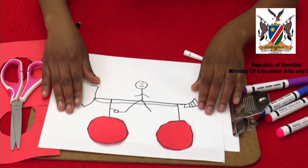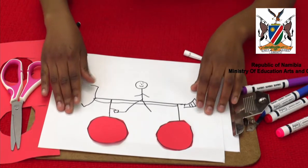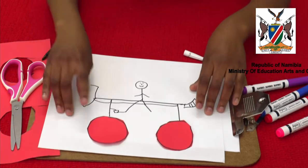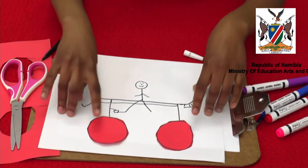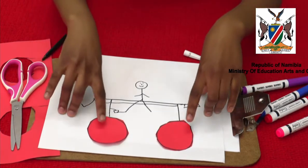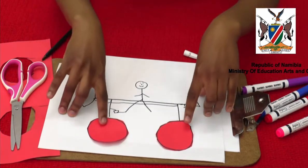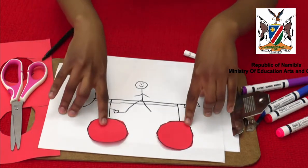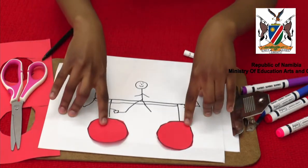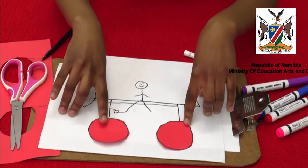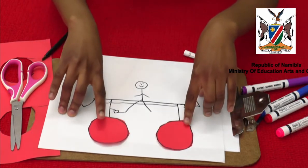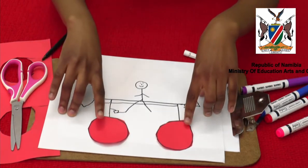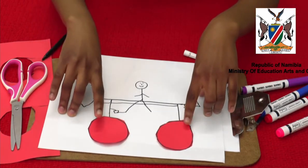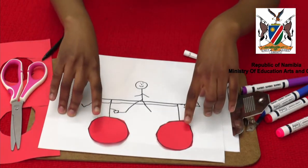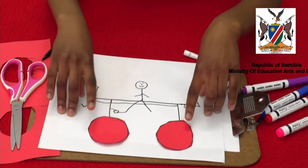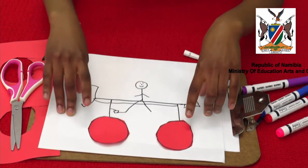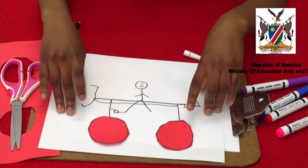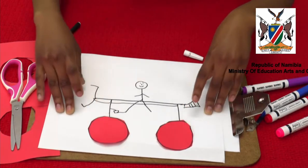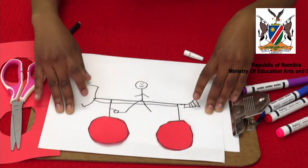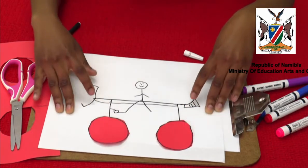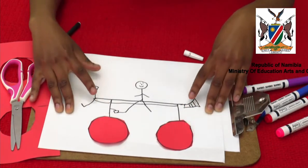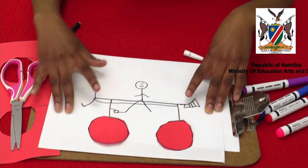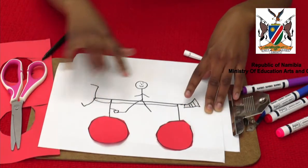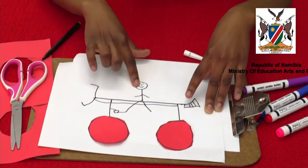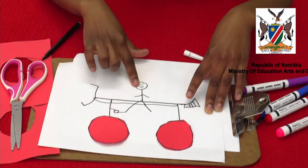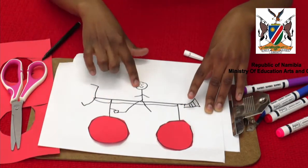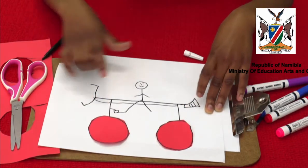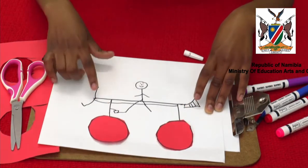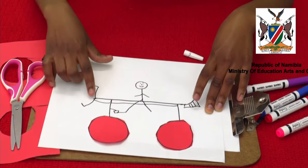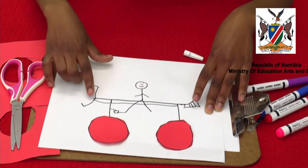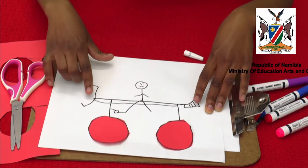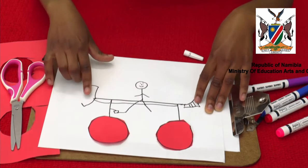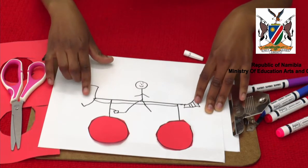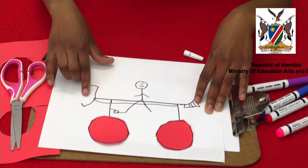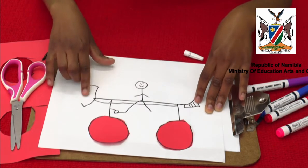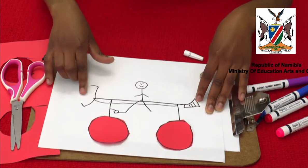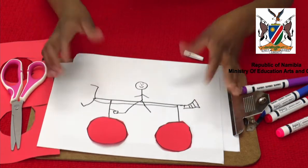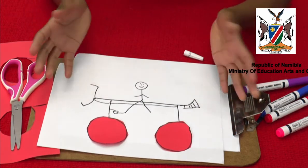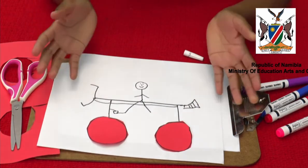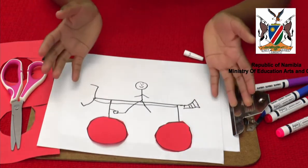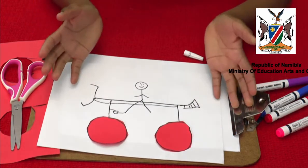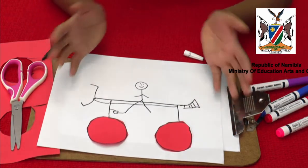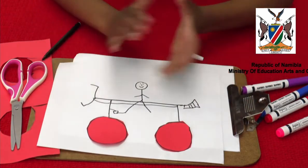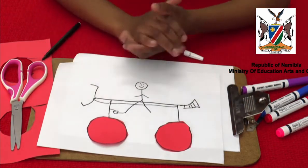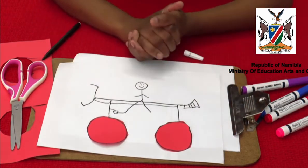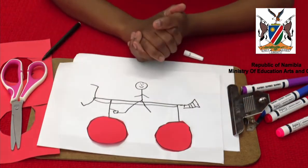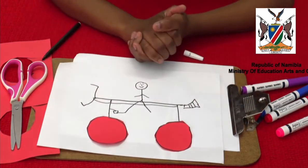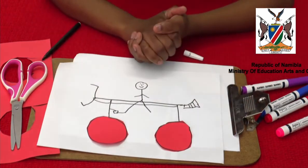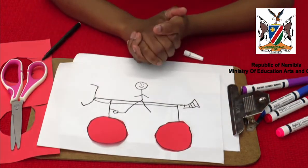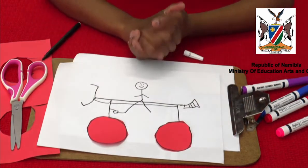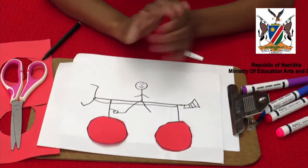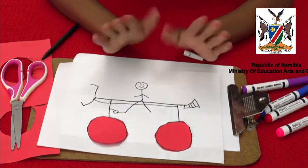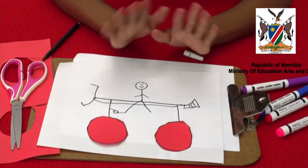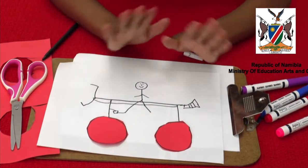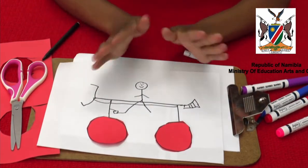And red wheels. And me. And that's all we have for today.